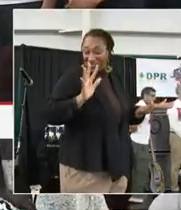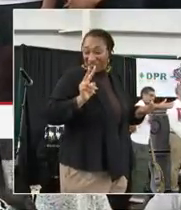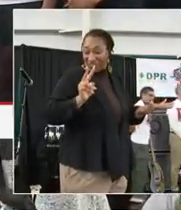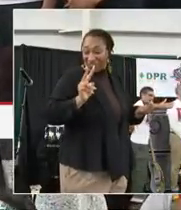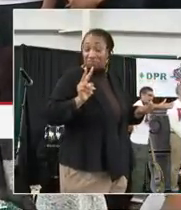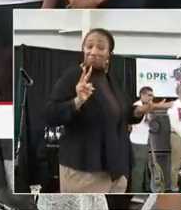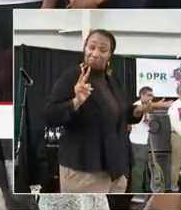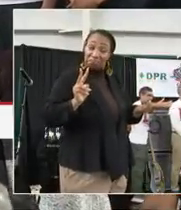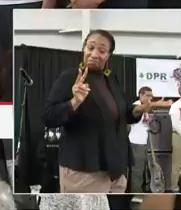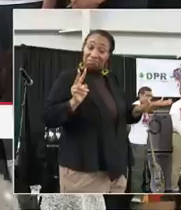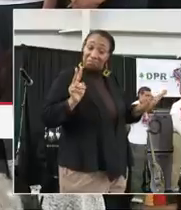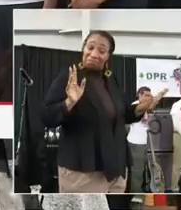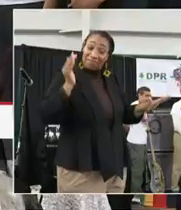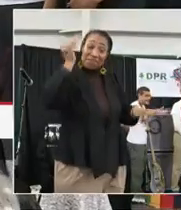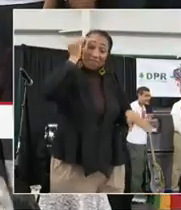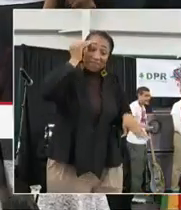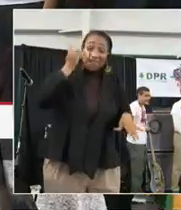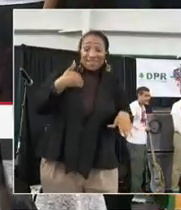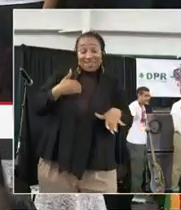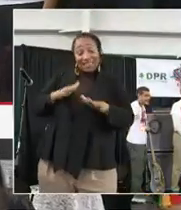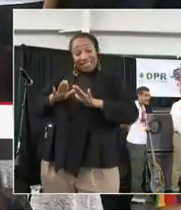I'm flipping the script